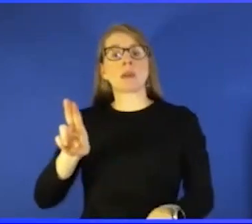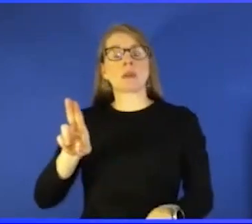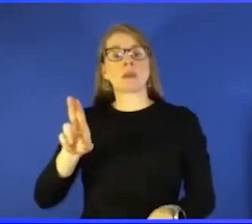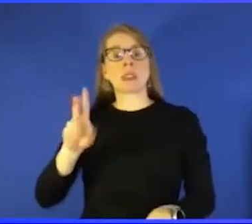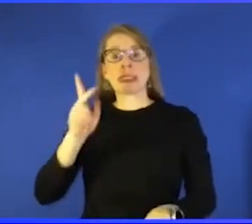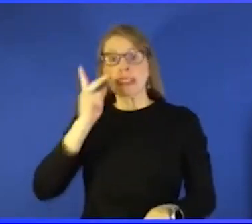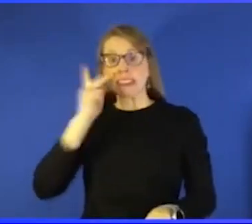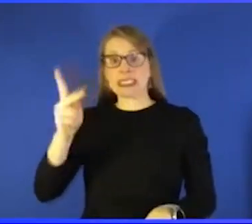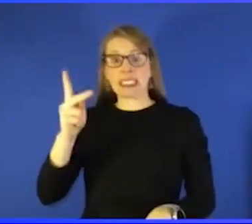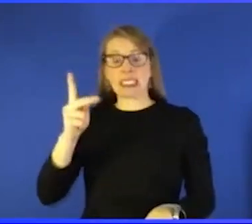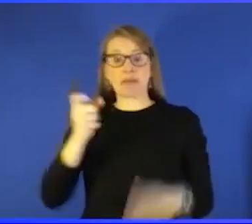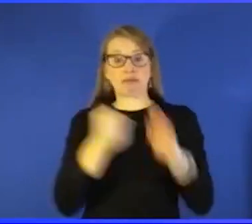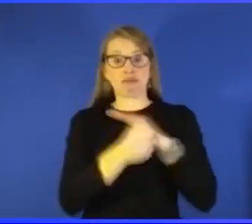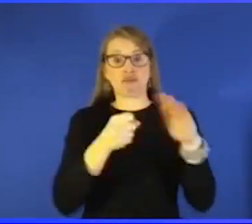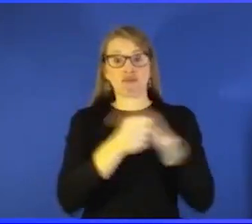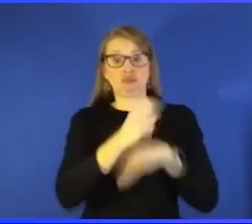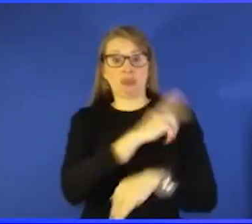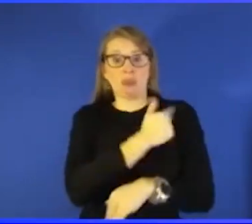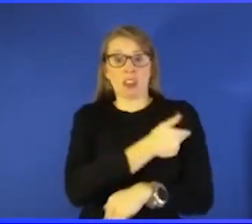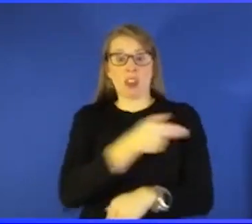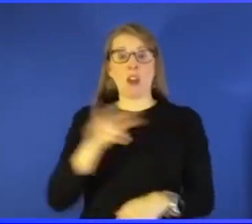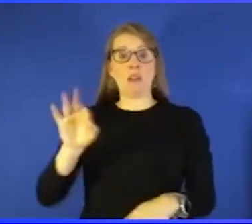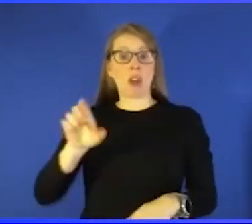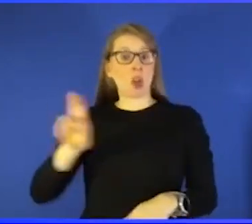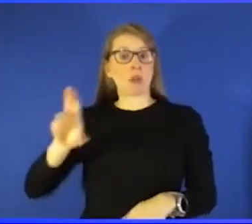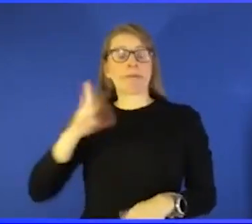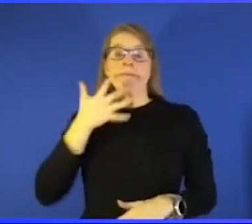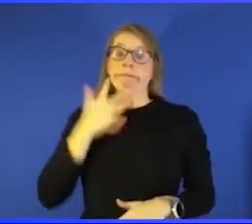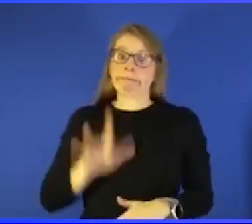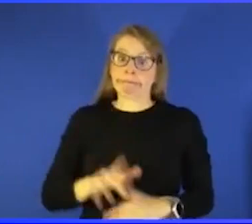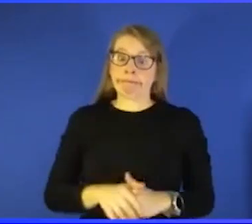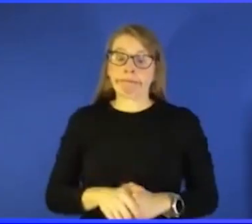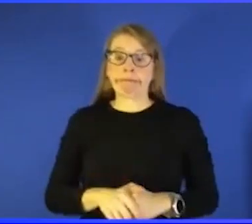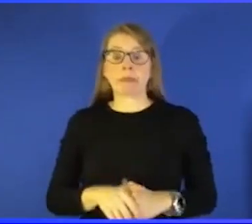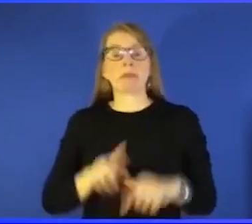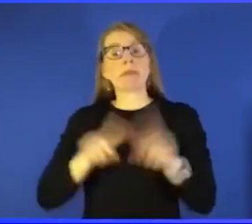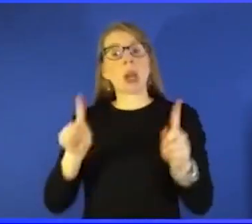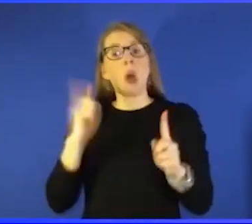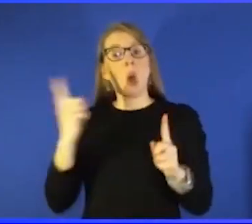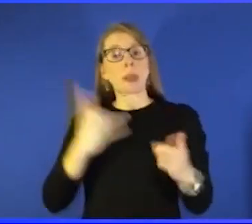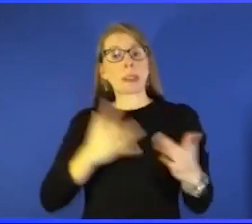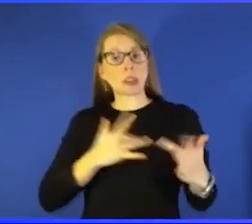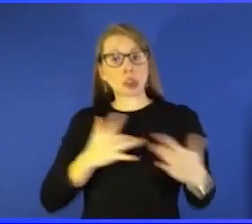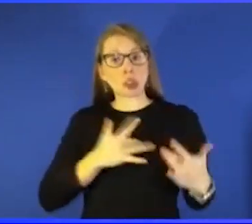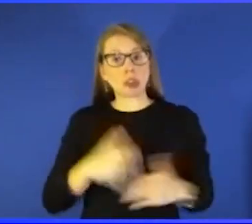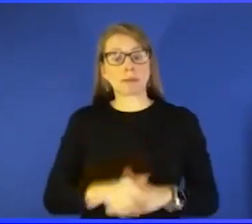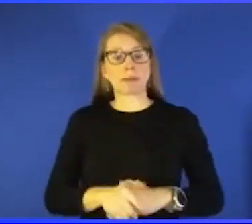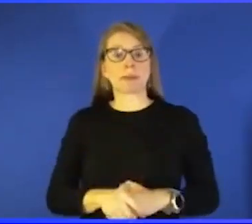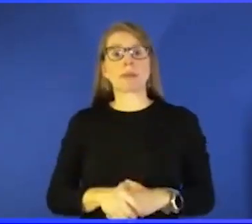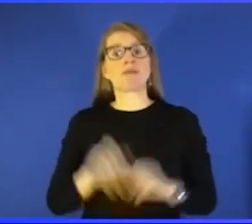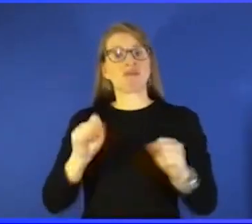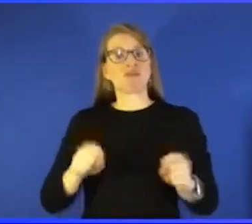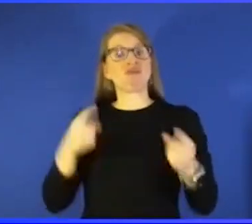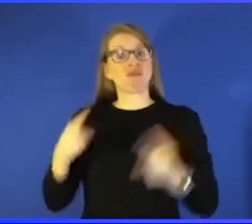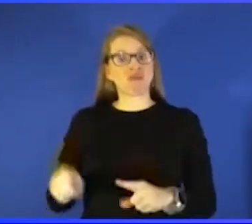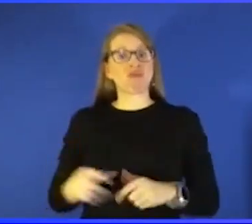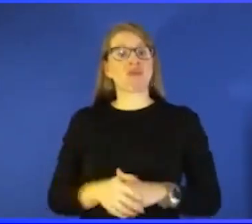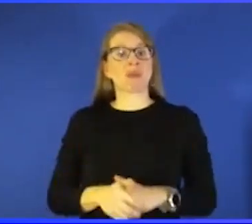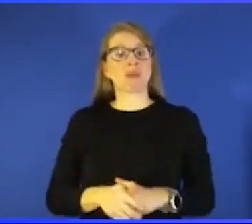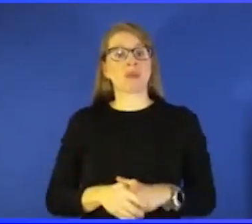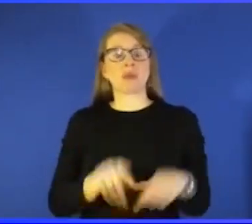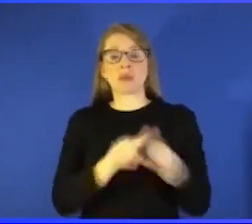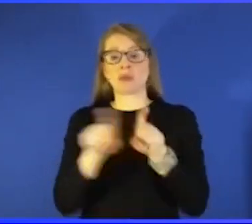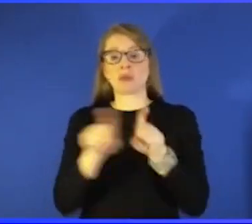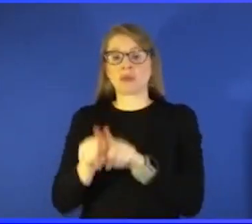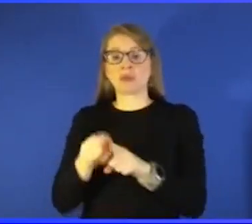hospitalized influenza, thankfully, but we are always concerned that that could happen. And also, we don't exactly